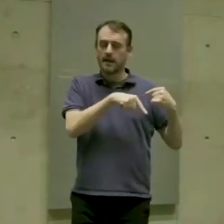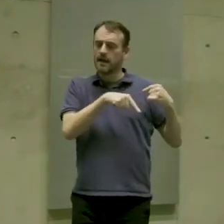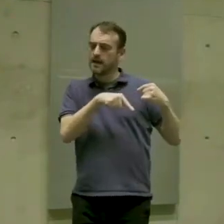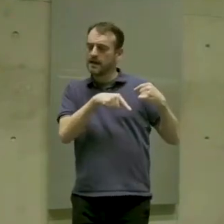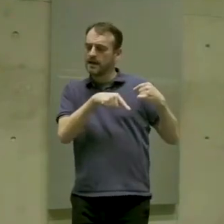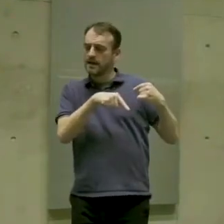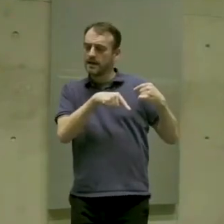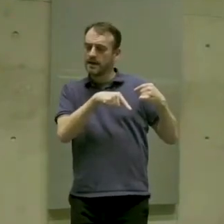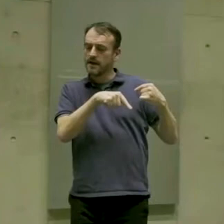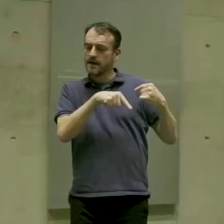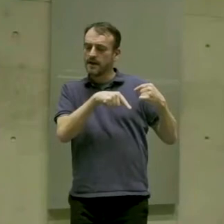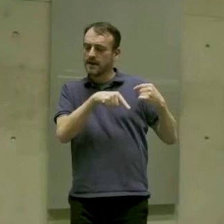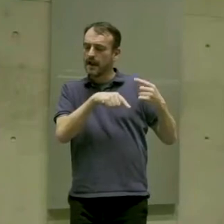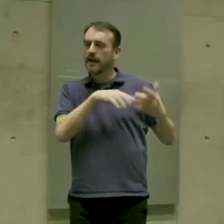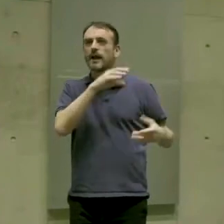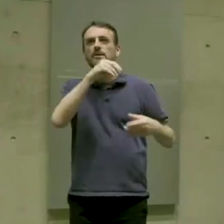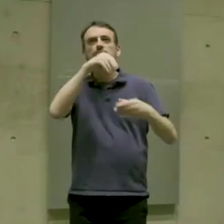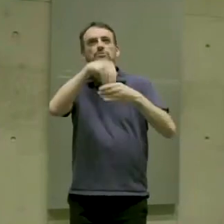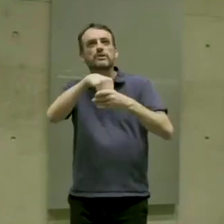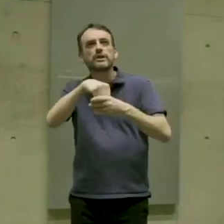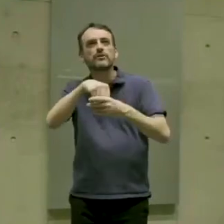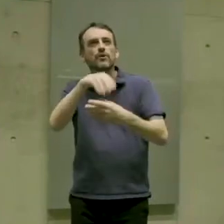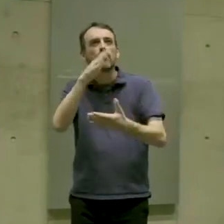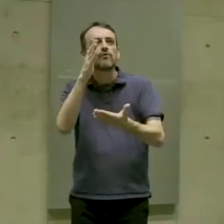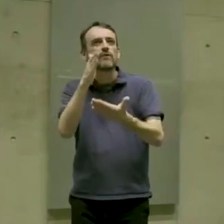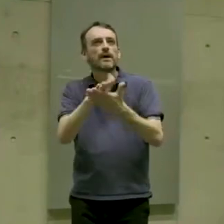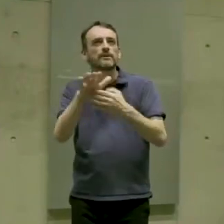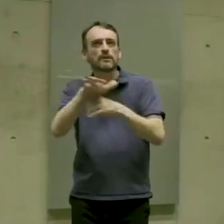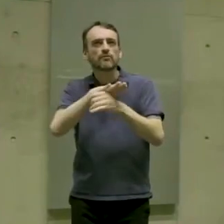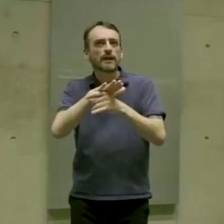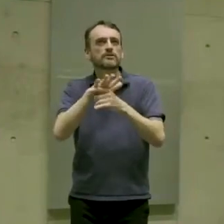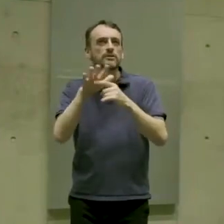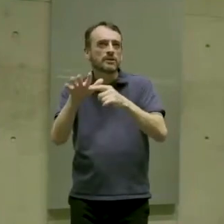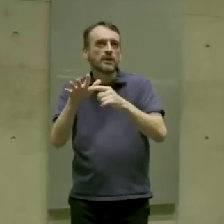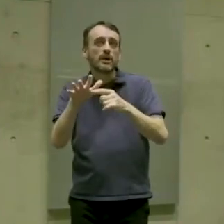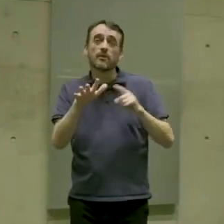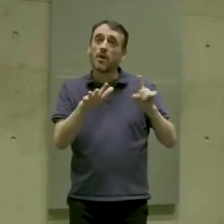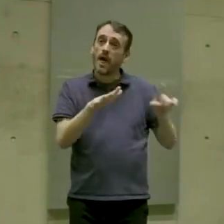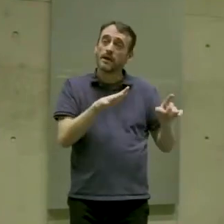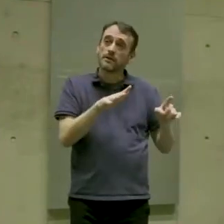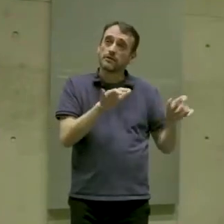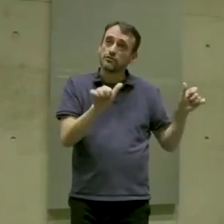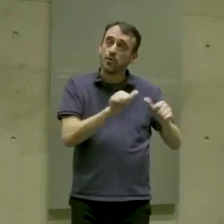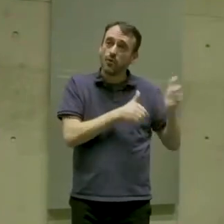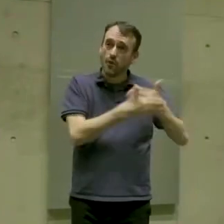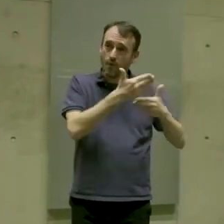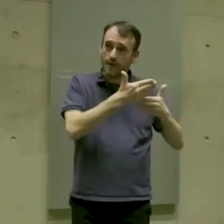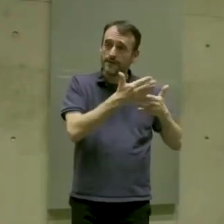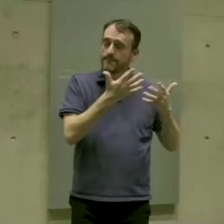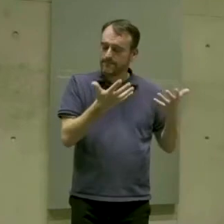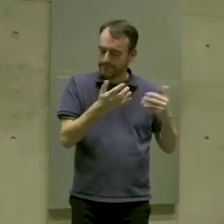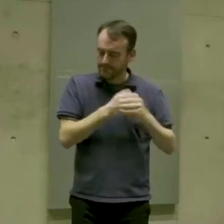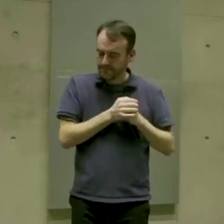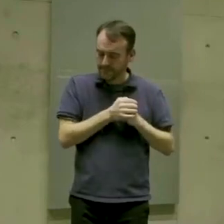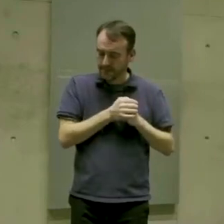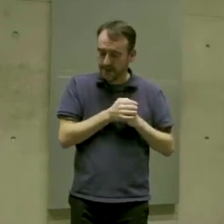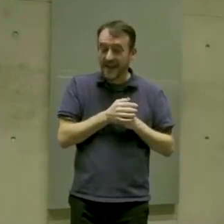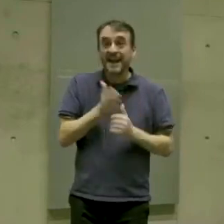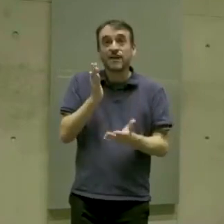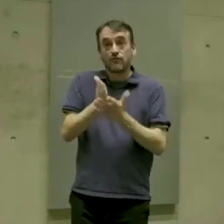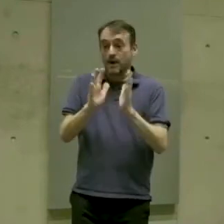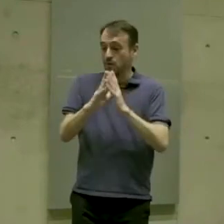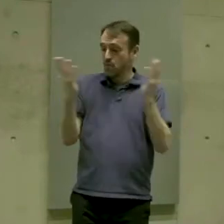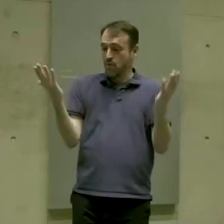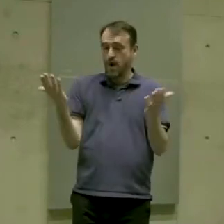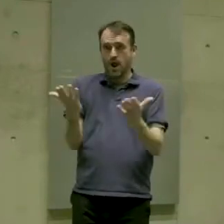say, if I'd written something like a Gothic take on a short story. When it is the choices that you, in the real world, are